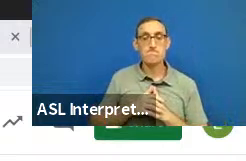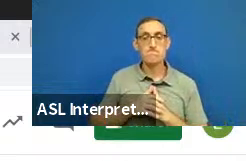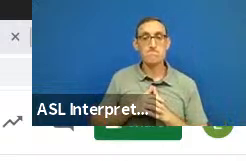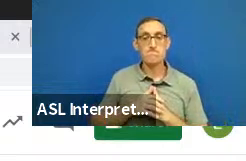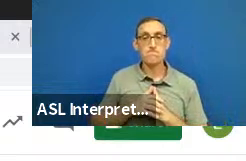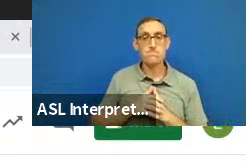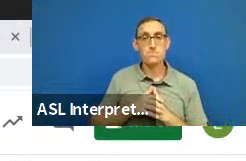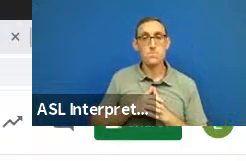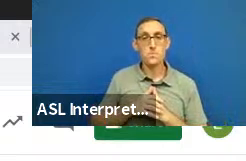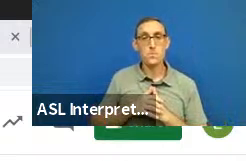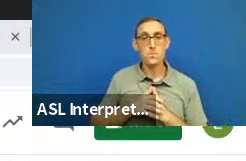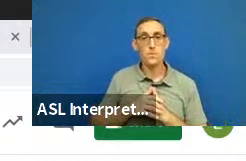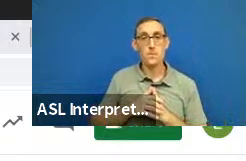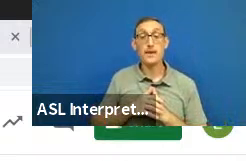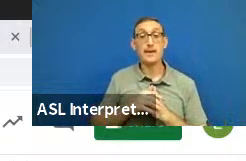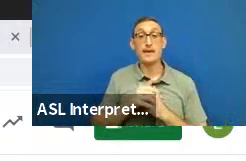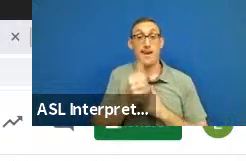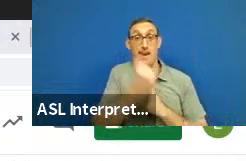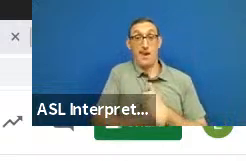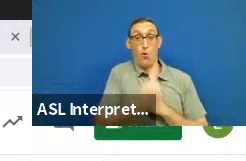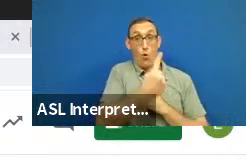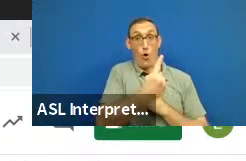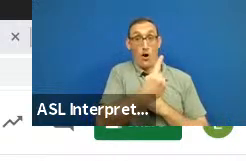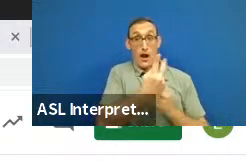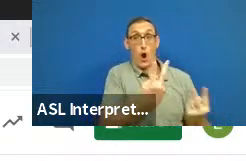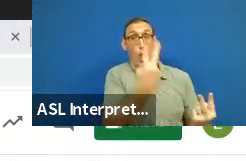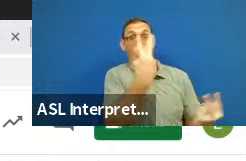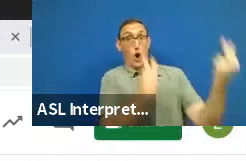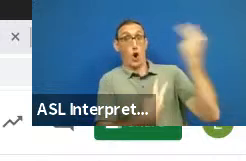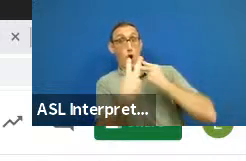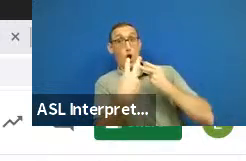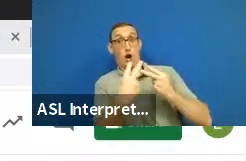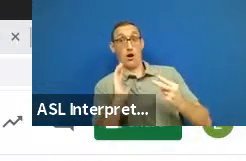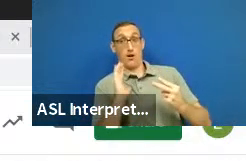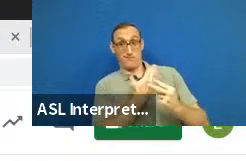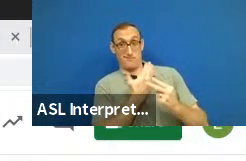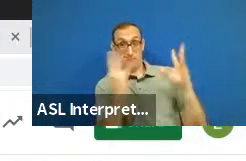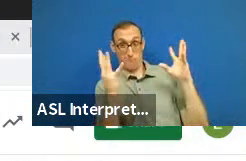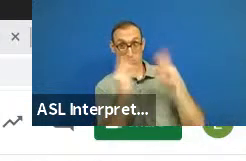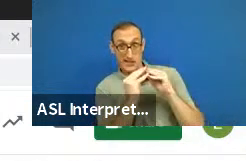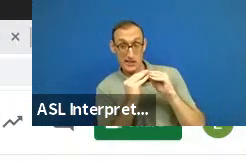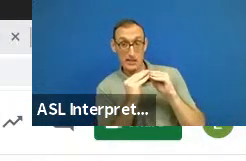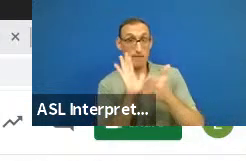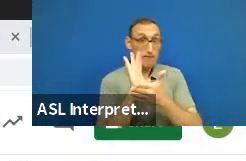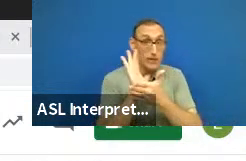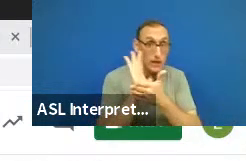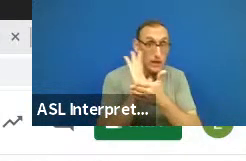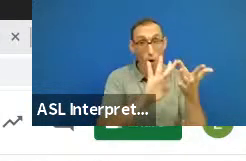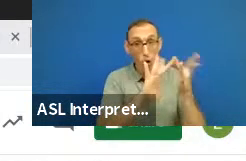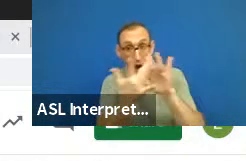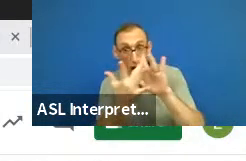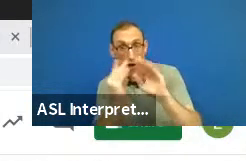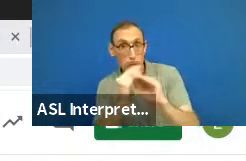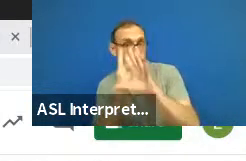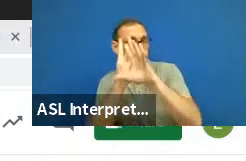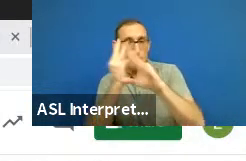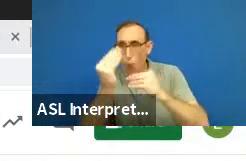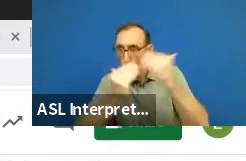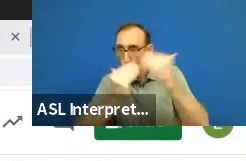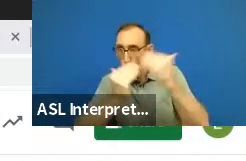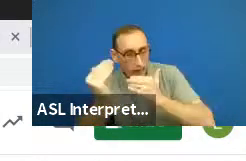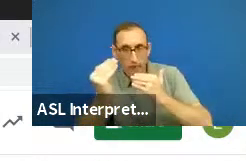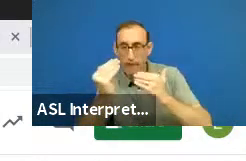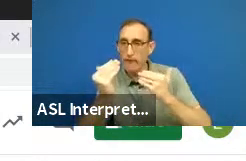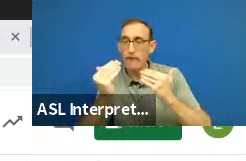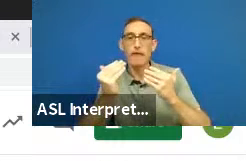and either video or live, that we set